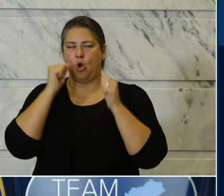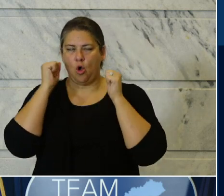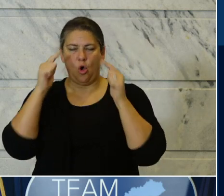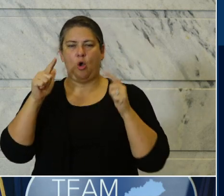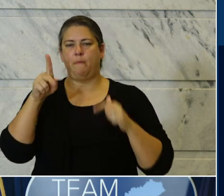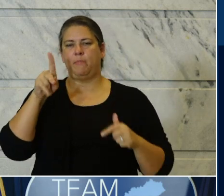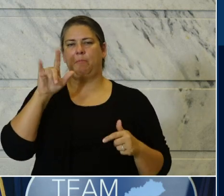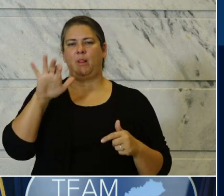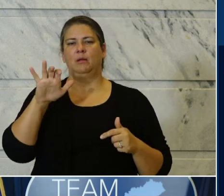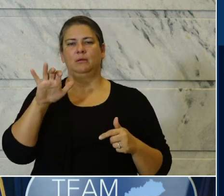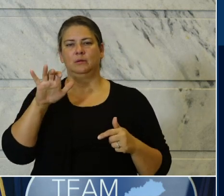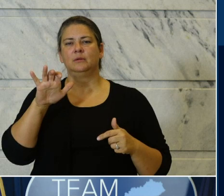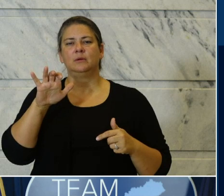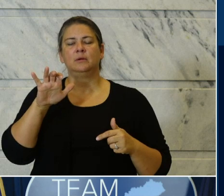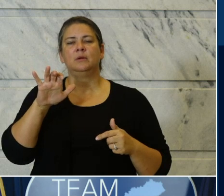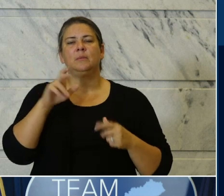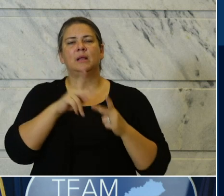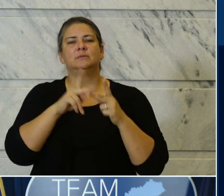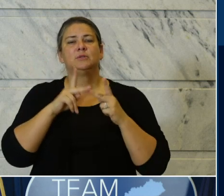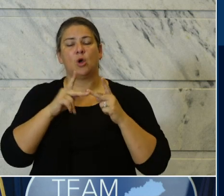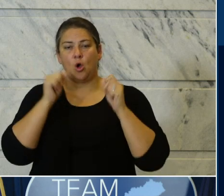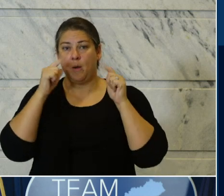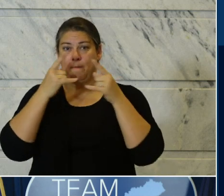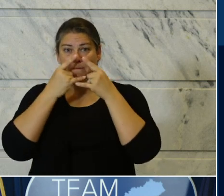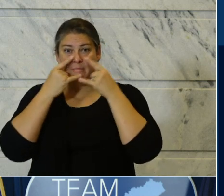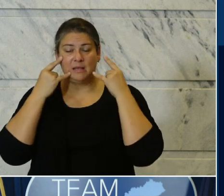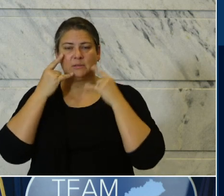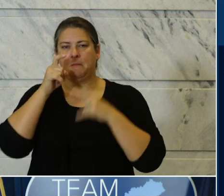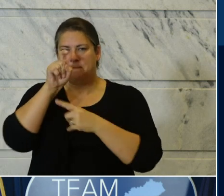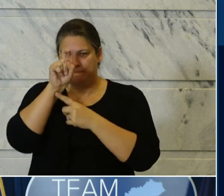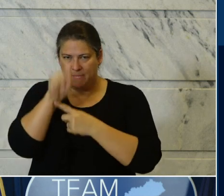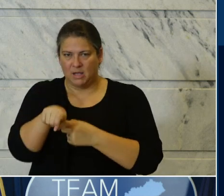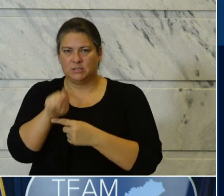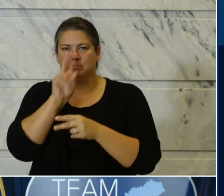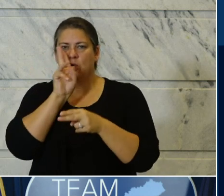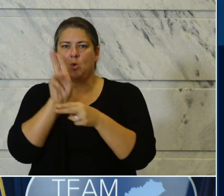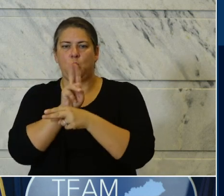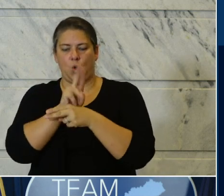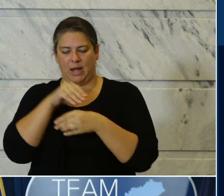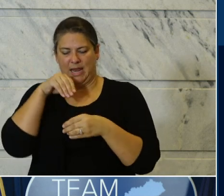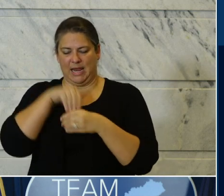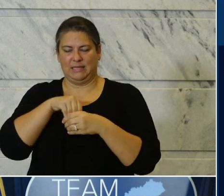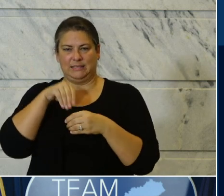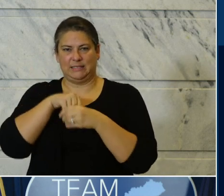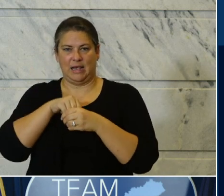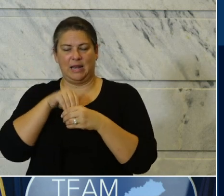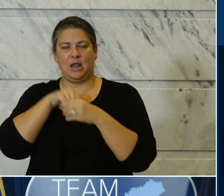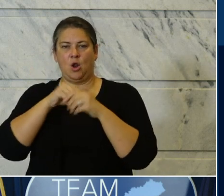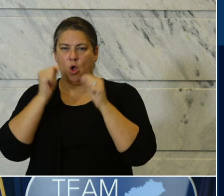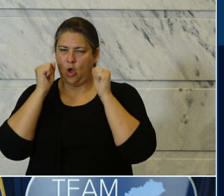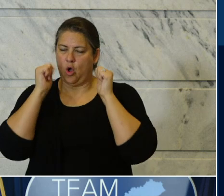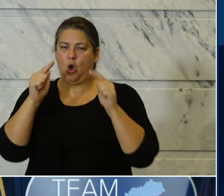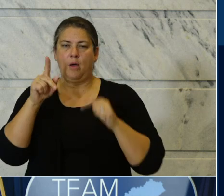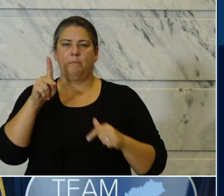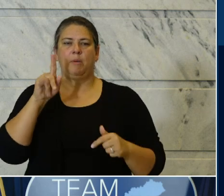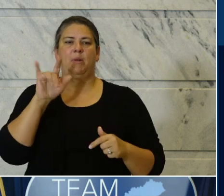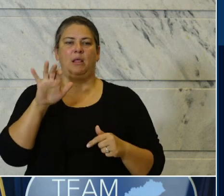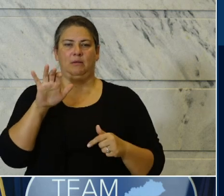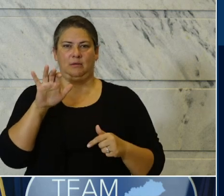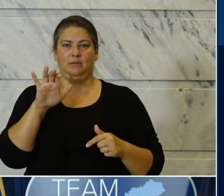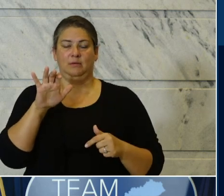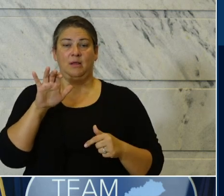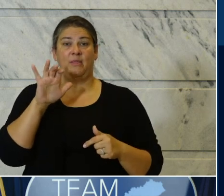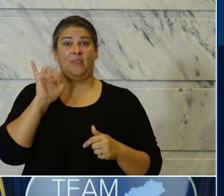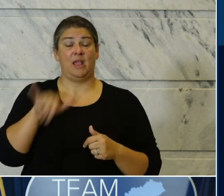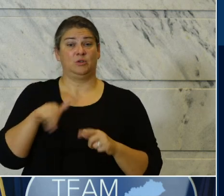settings. Masks must be worn indoors in all public settings. That's